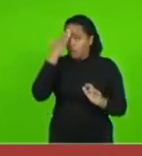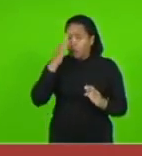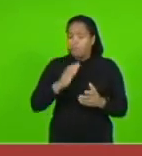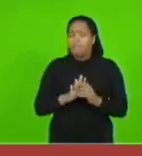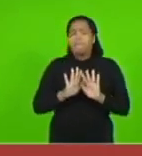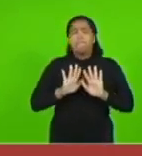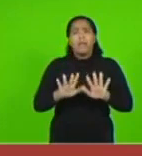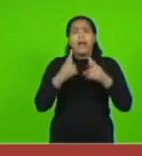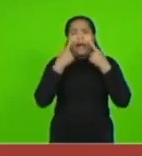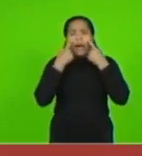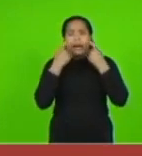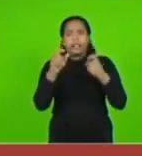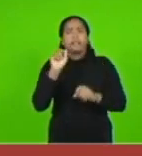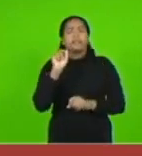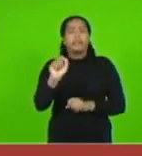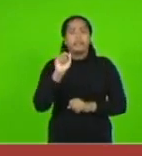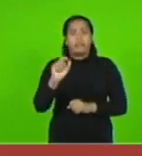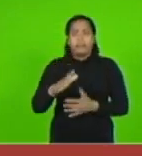with the light.